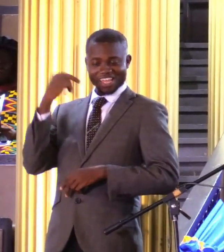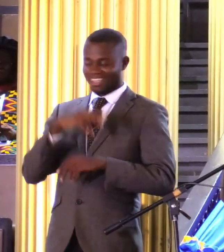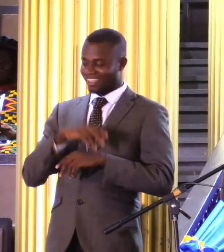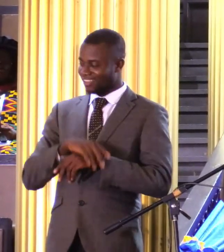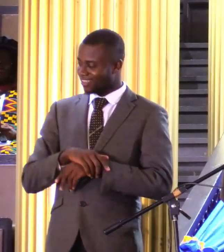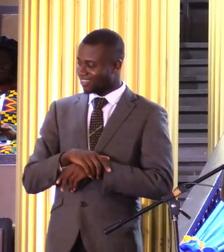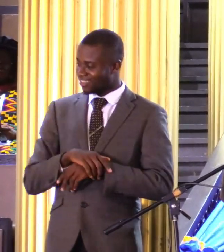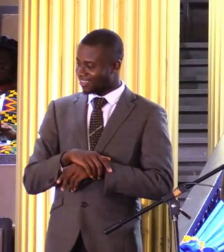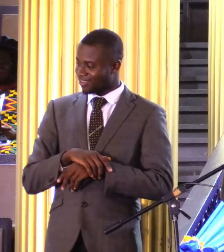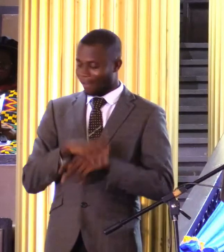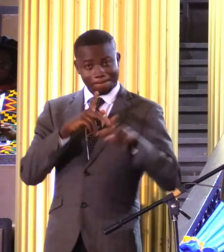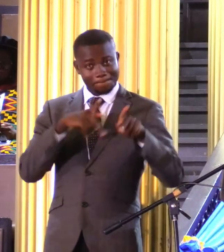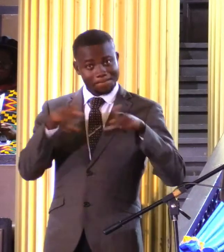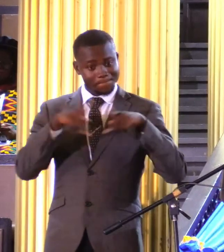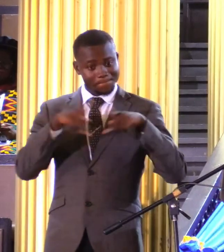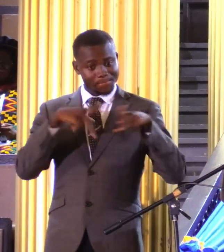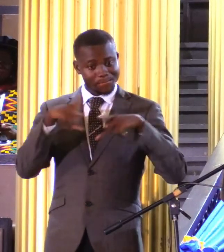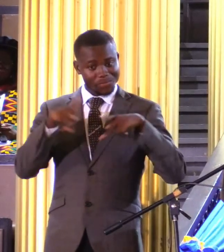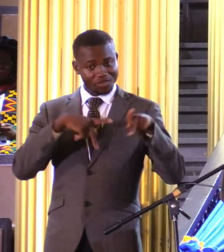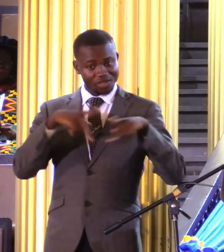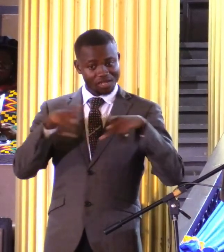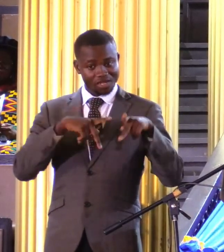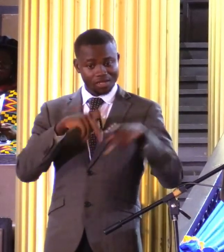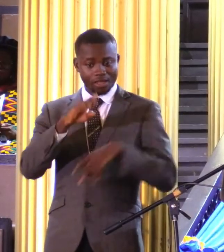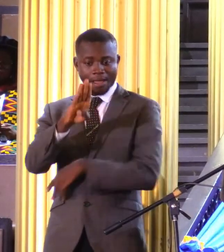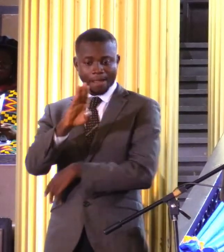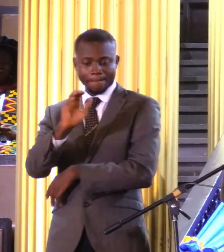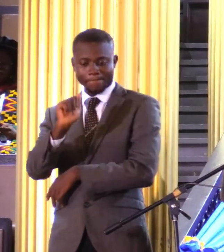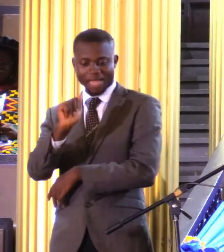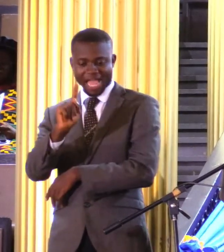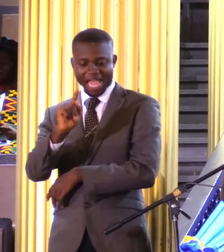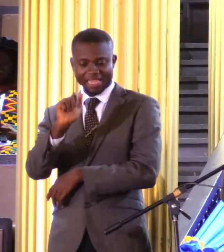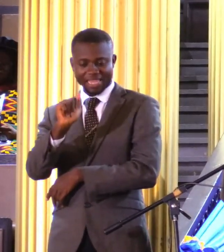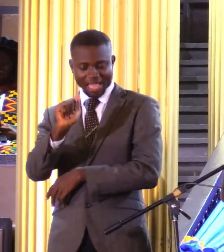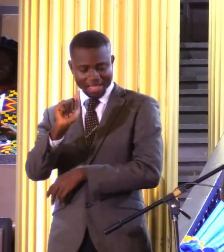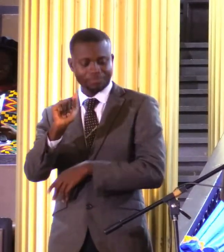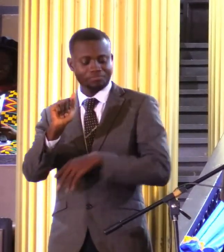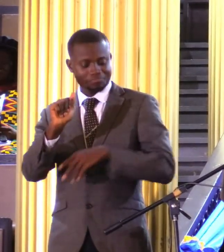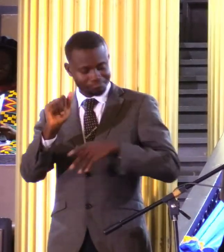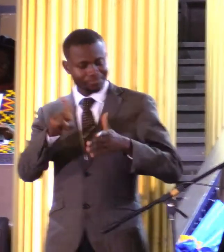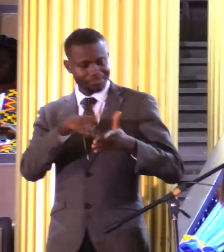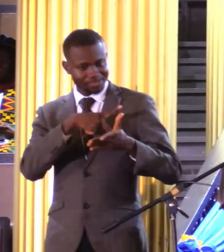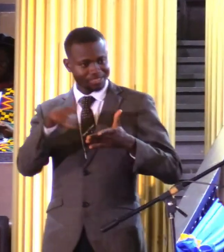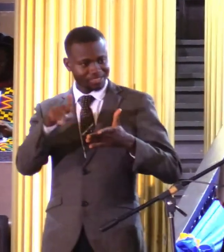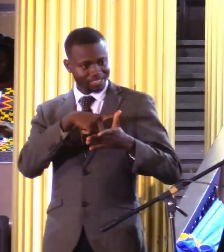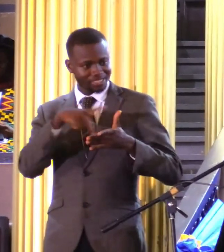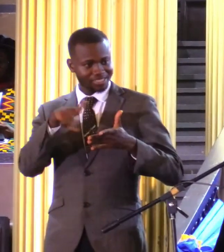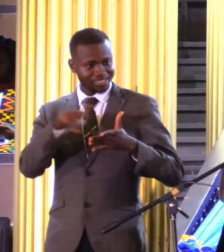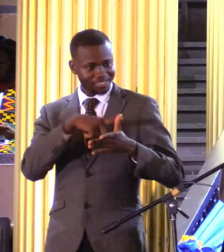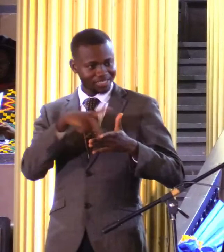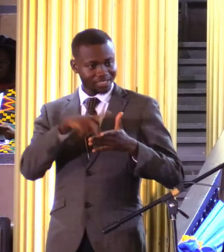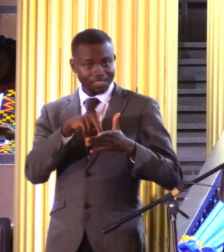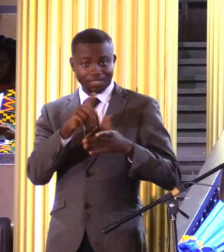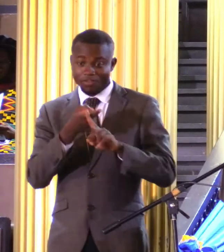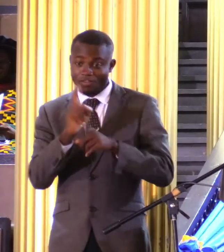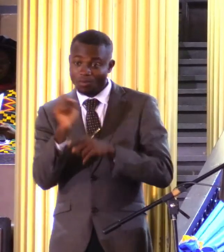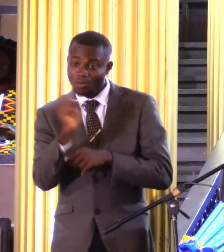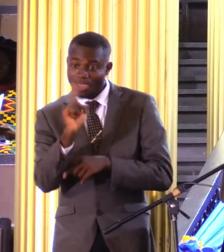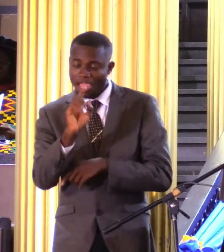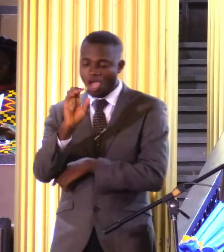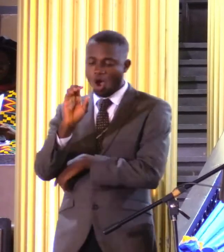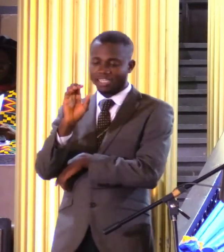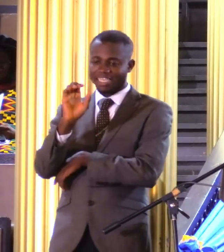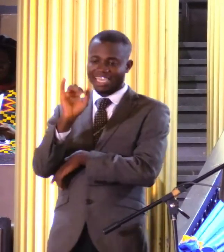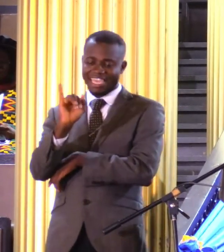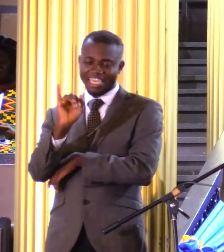They are going to perform for us the Bata dance, and I hope I pronounce it correctly. And this originates from the Yoruba